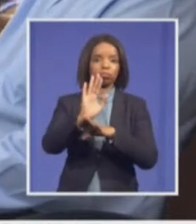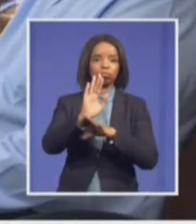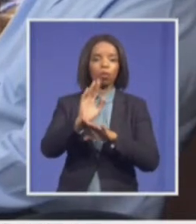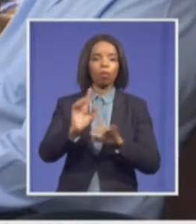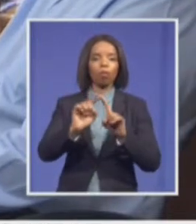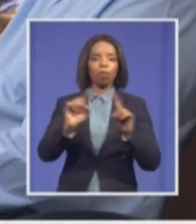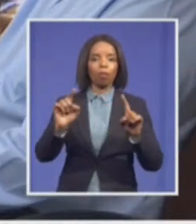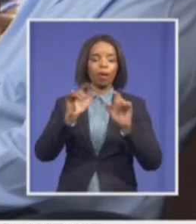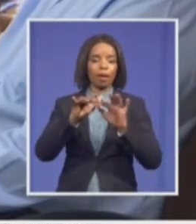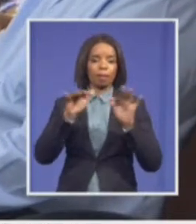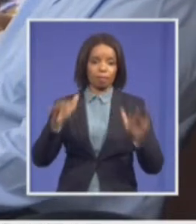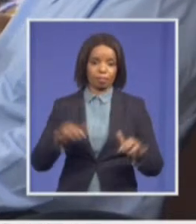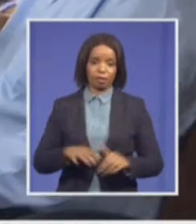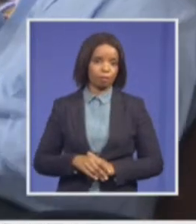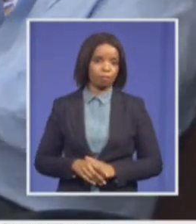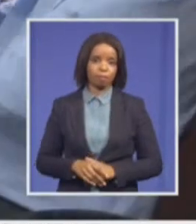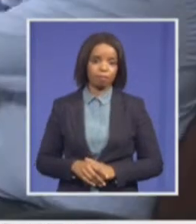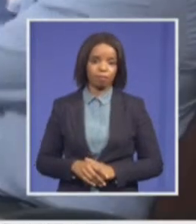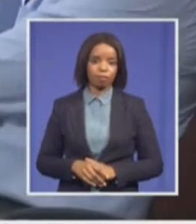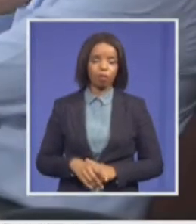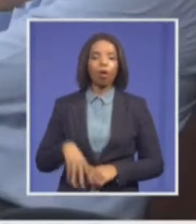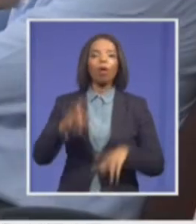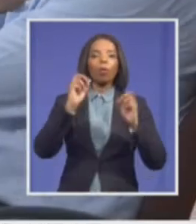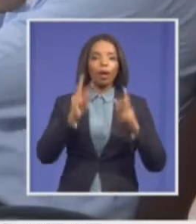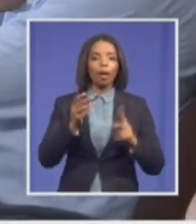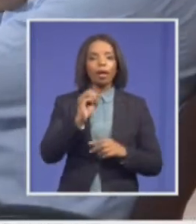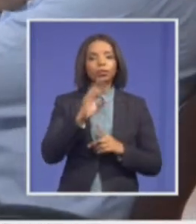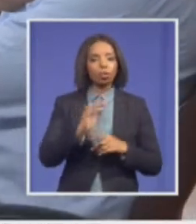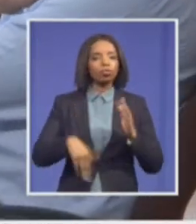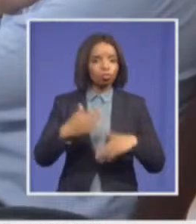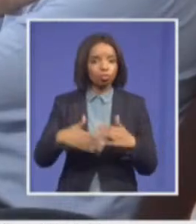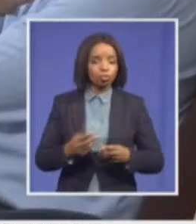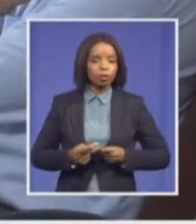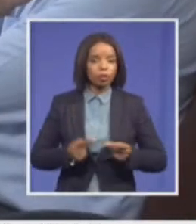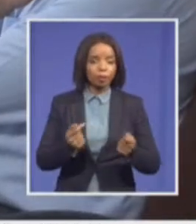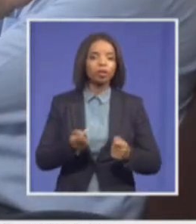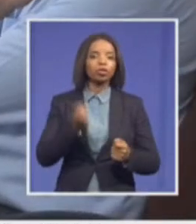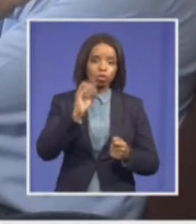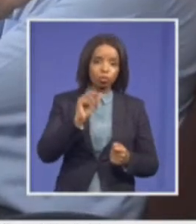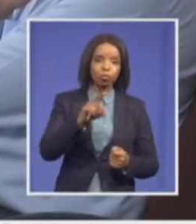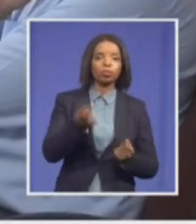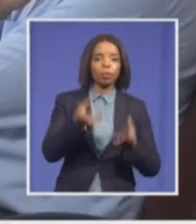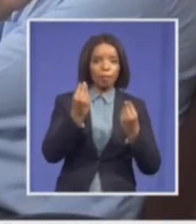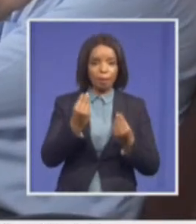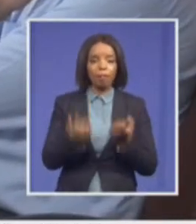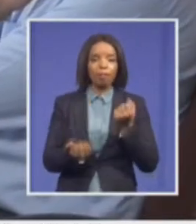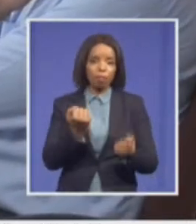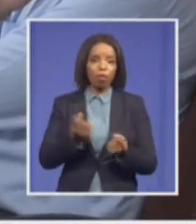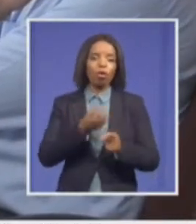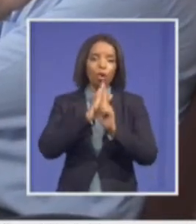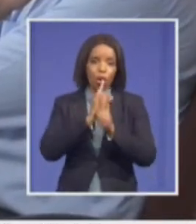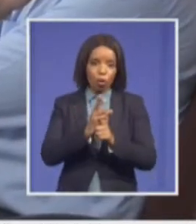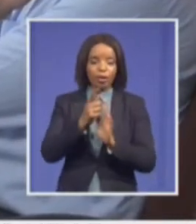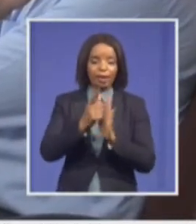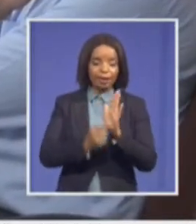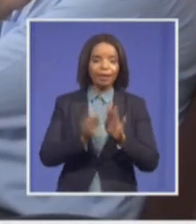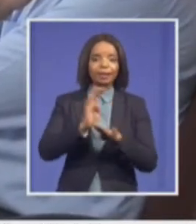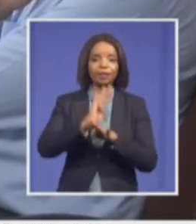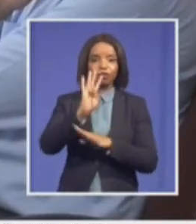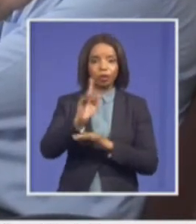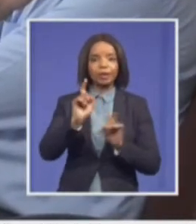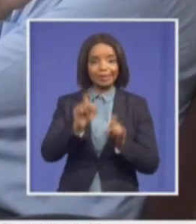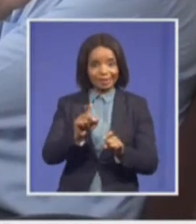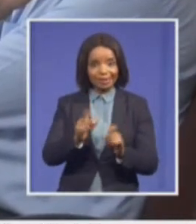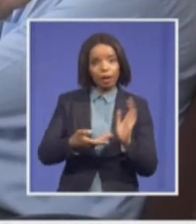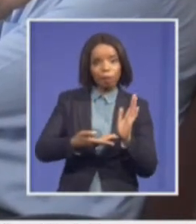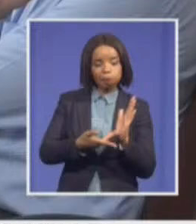you get the court order granted on the 14th, and that's what we see at page 22 and 24. This